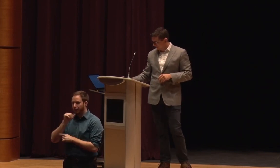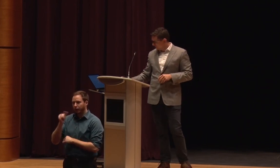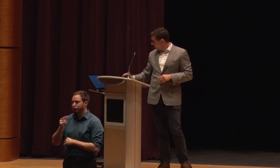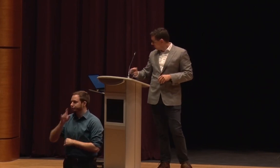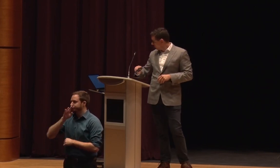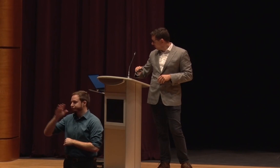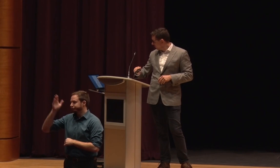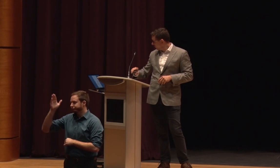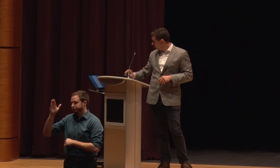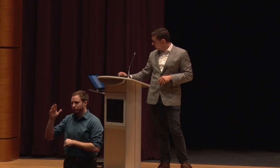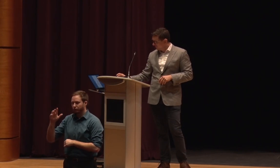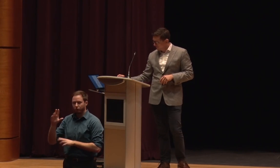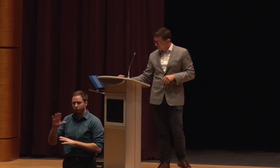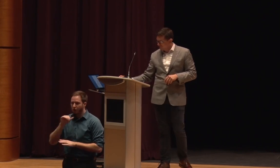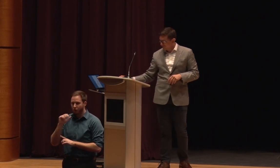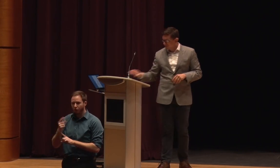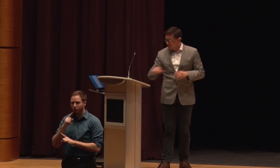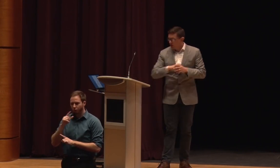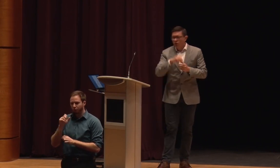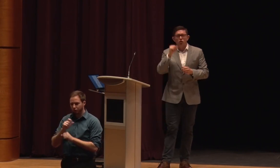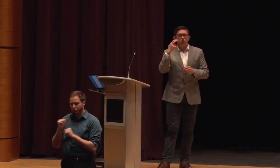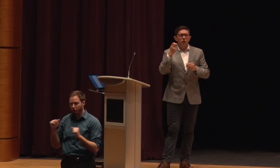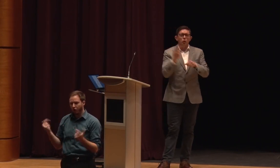And it doesn't leave anyone out in the class.